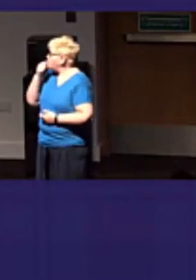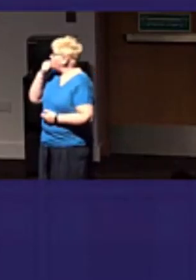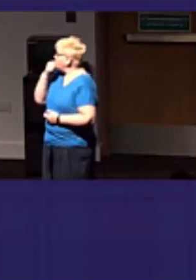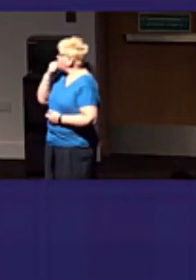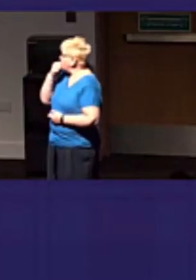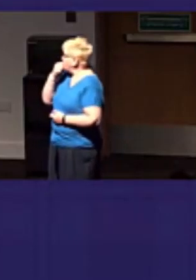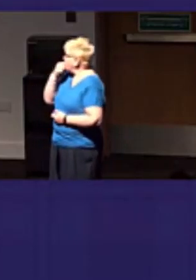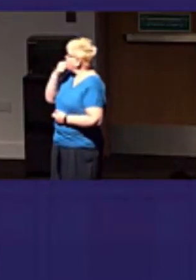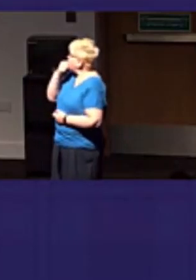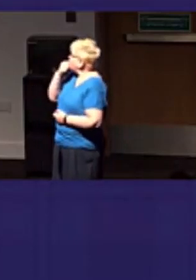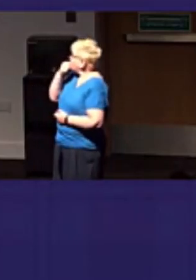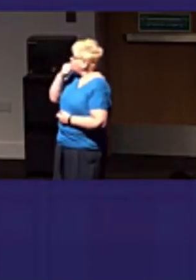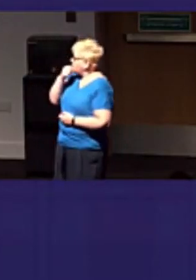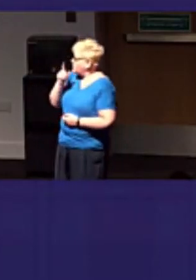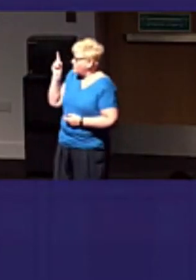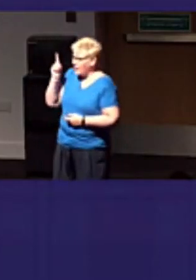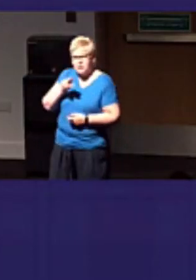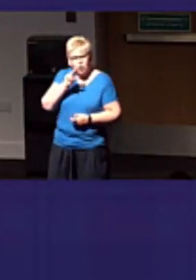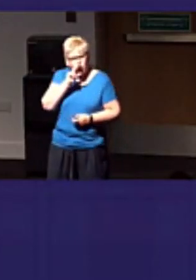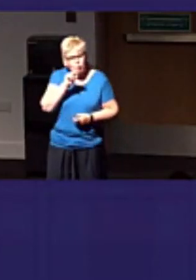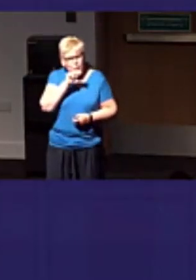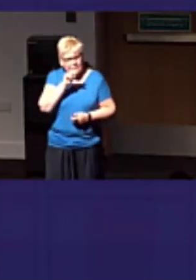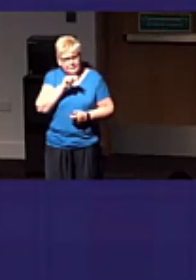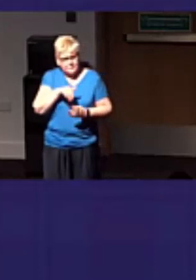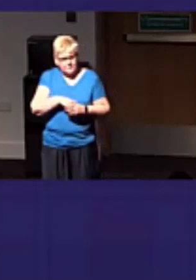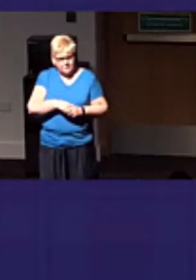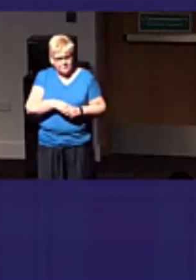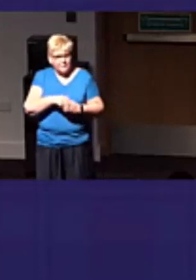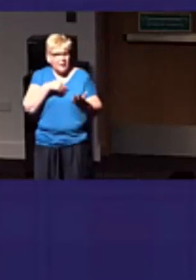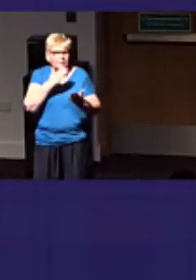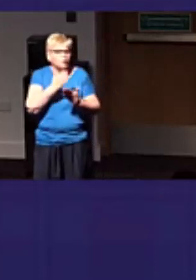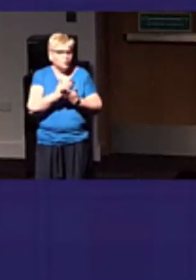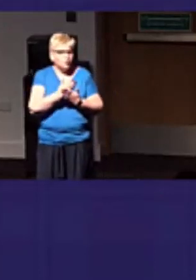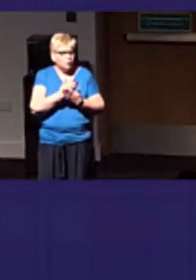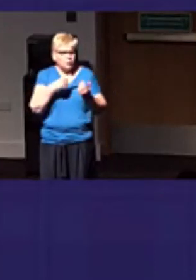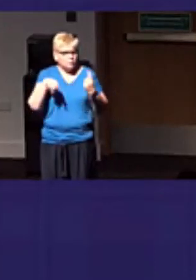This is a tweet by somebody in our community. It's someone you probably all know.